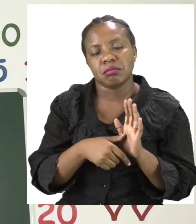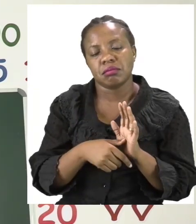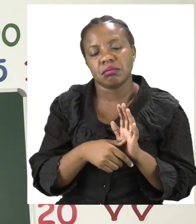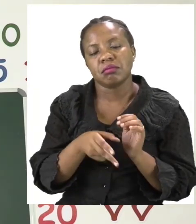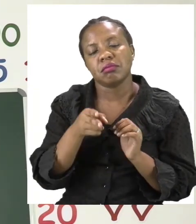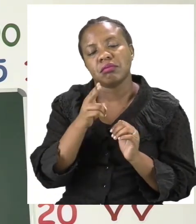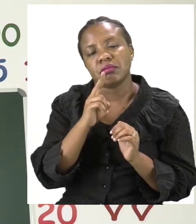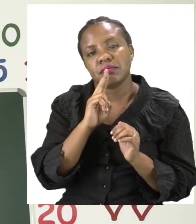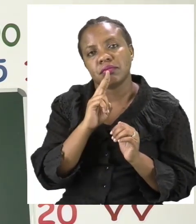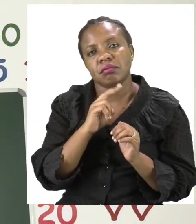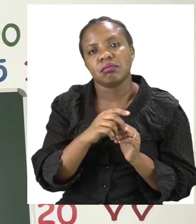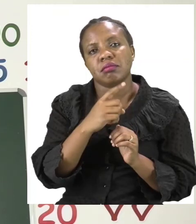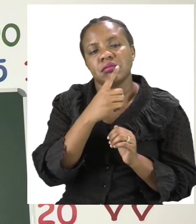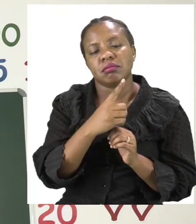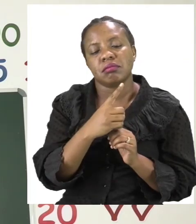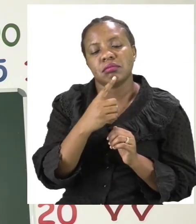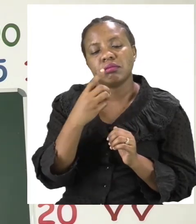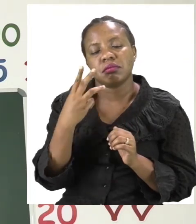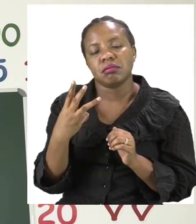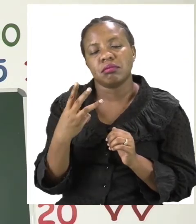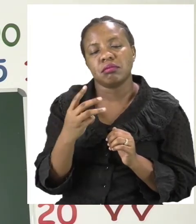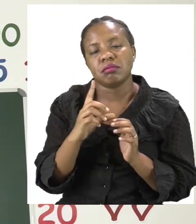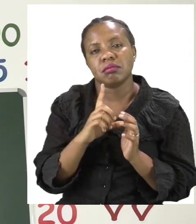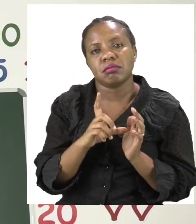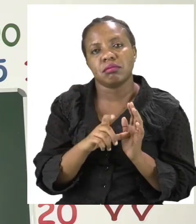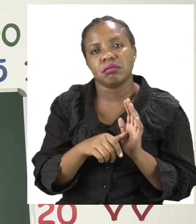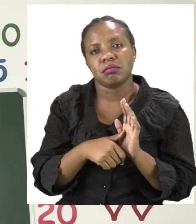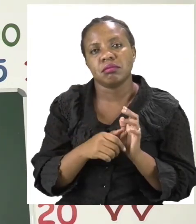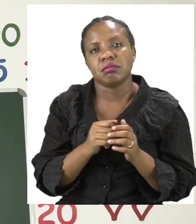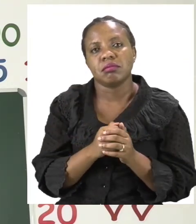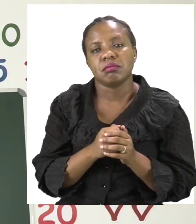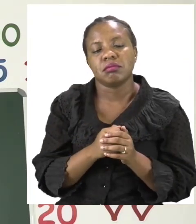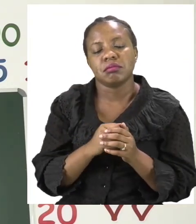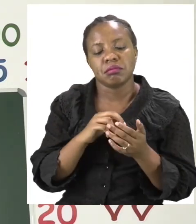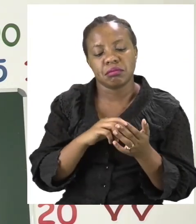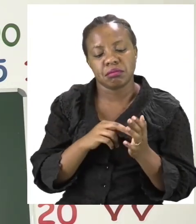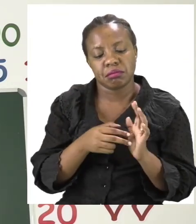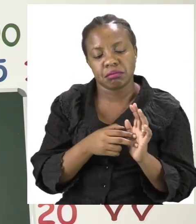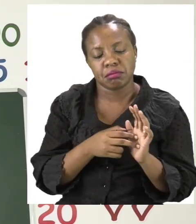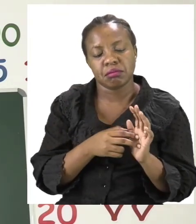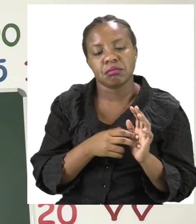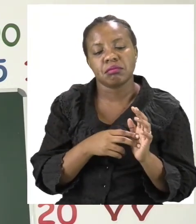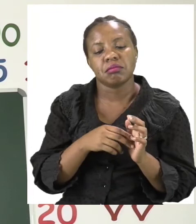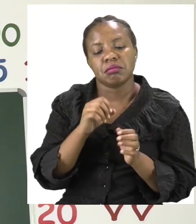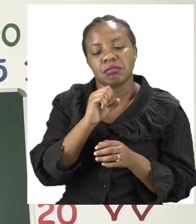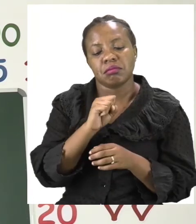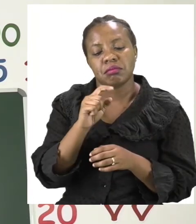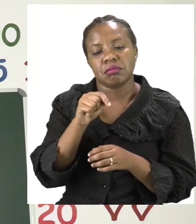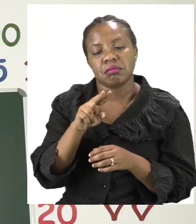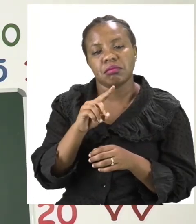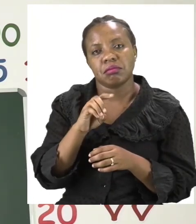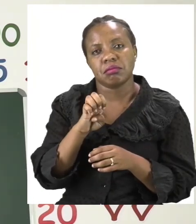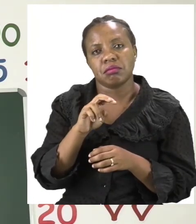minutes. So that means that the children earned 13 minutes. Now remember, when